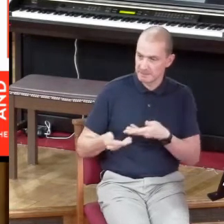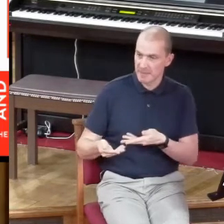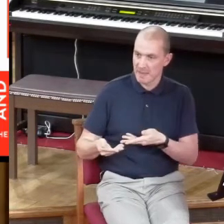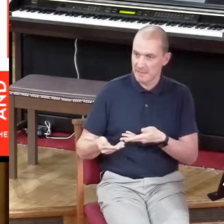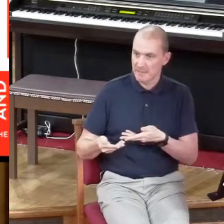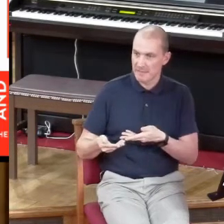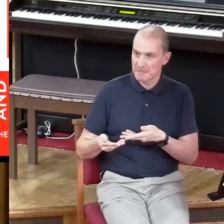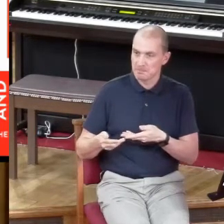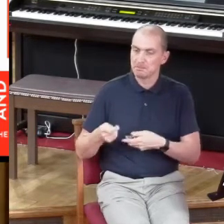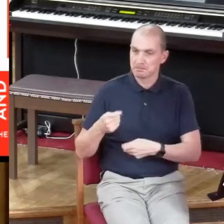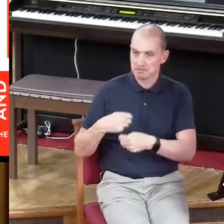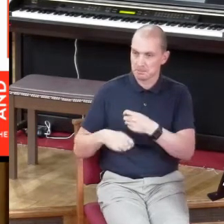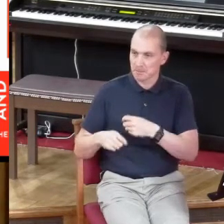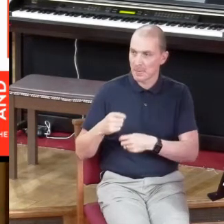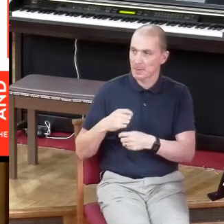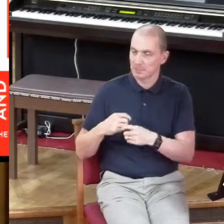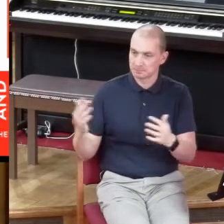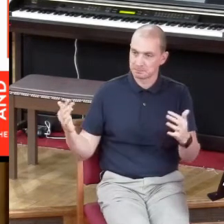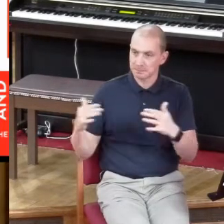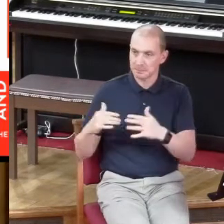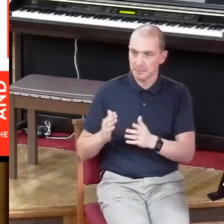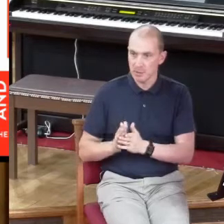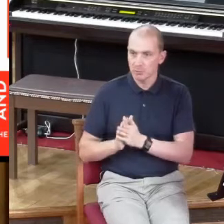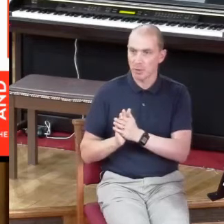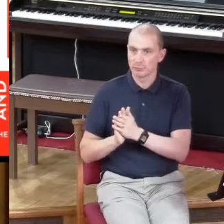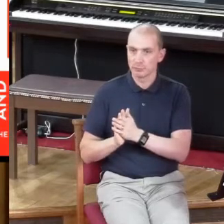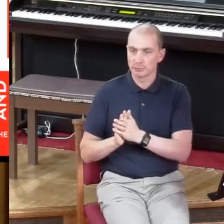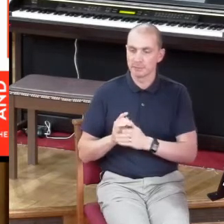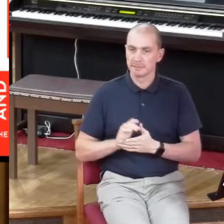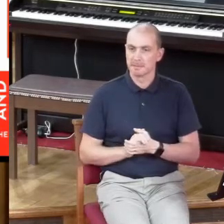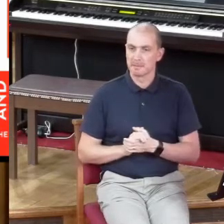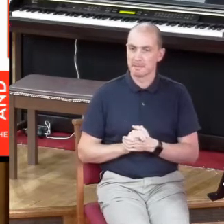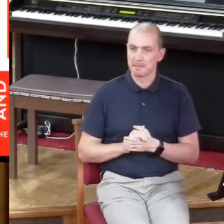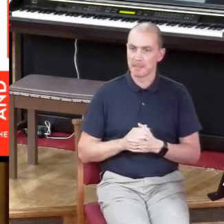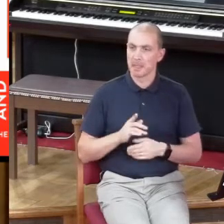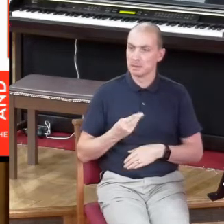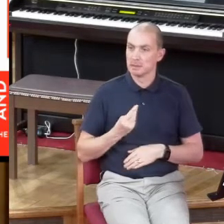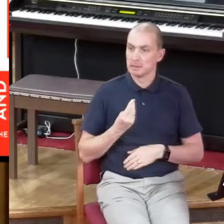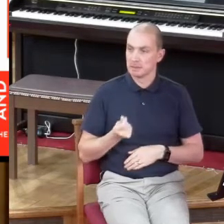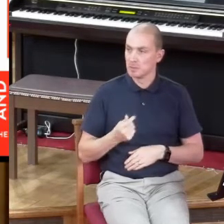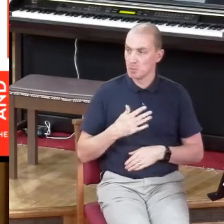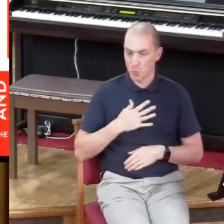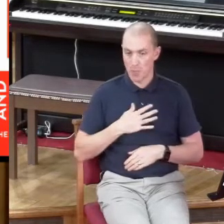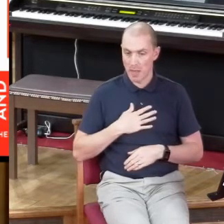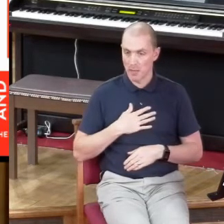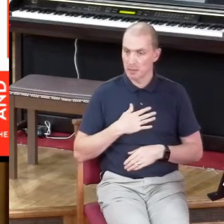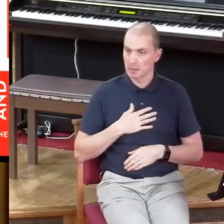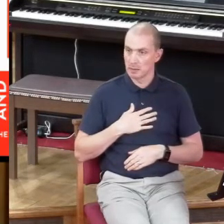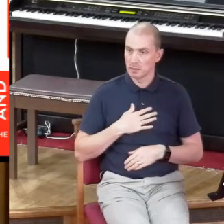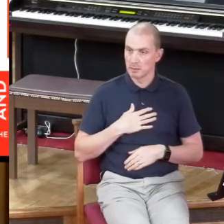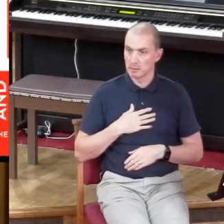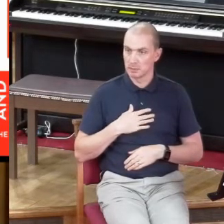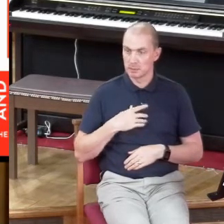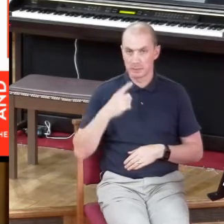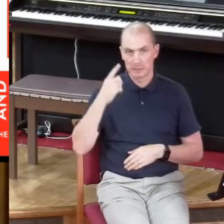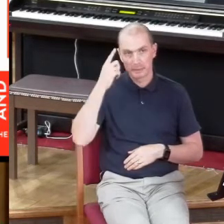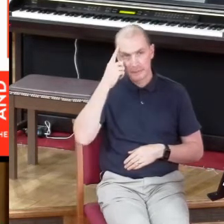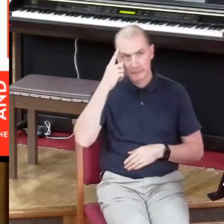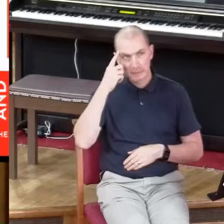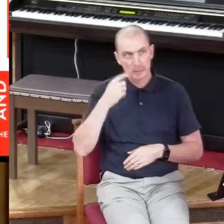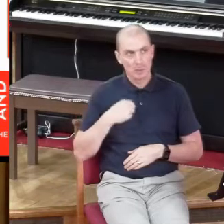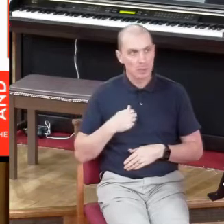sometimes. Or in a church in crisis, perhaps some would want to leave the principles of church without walls,